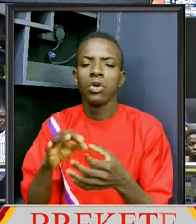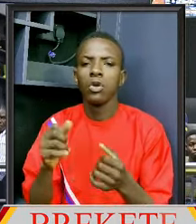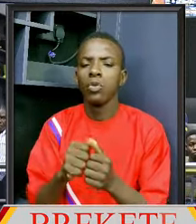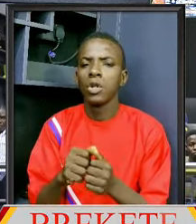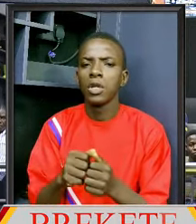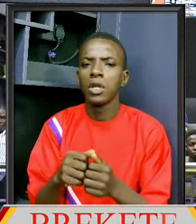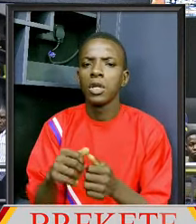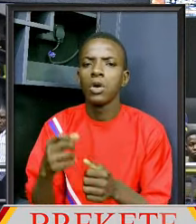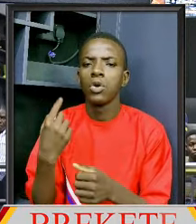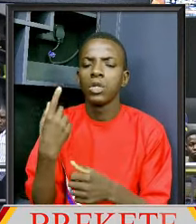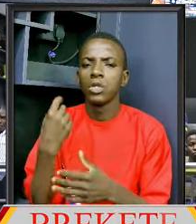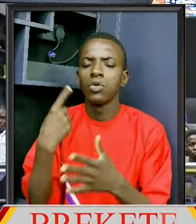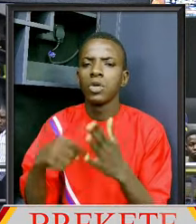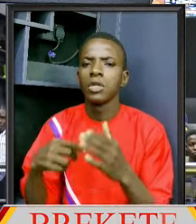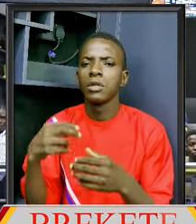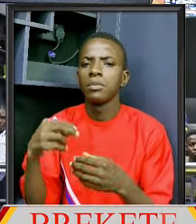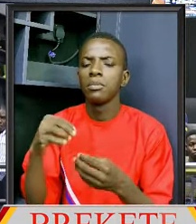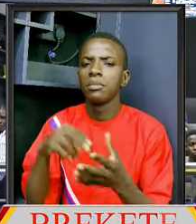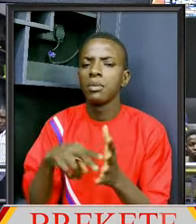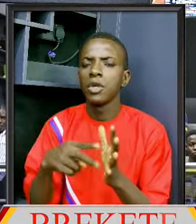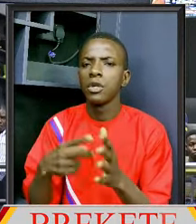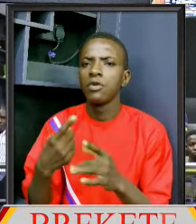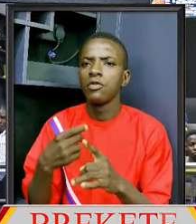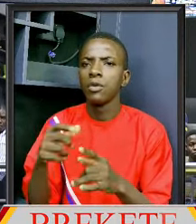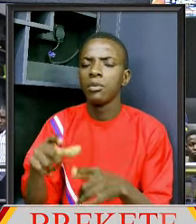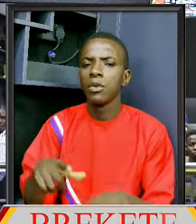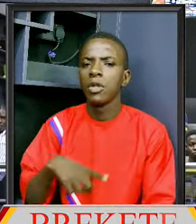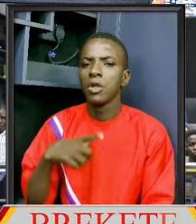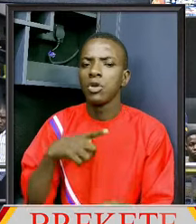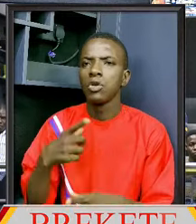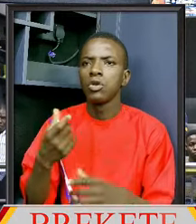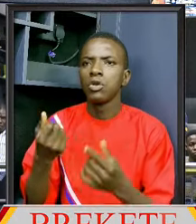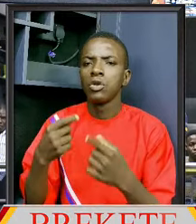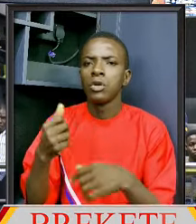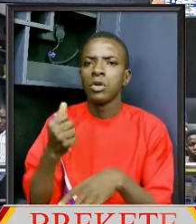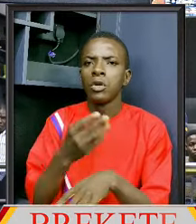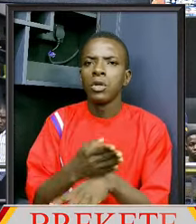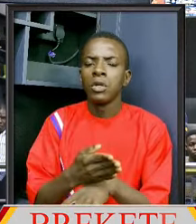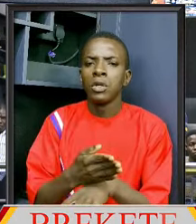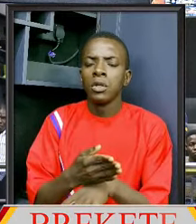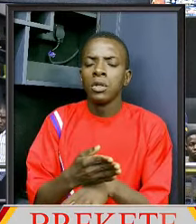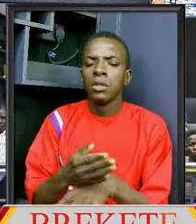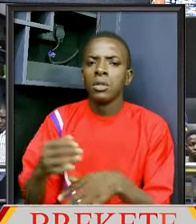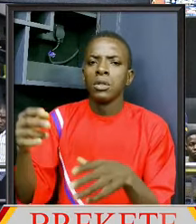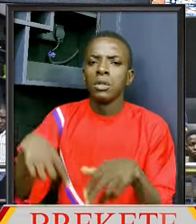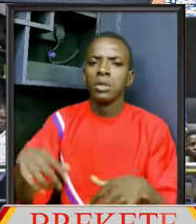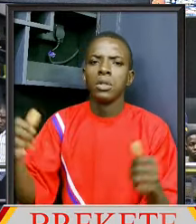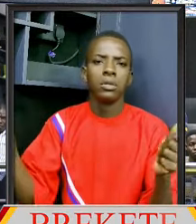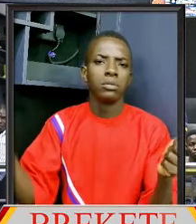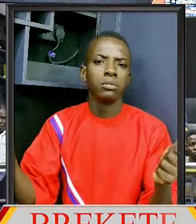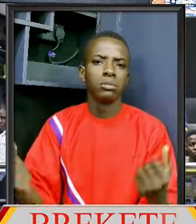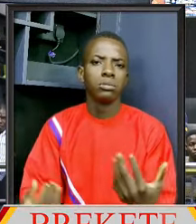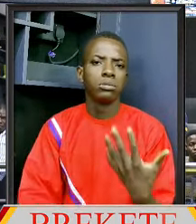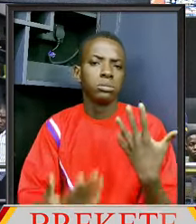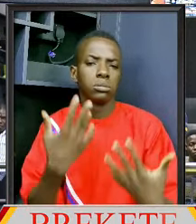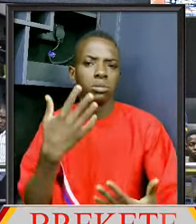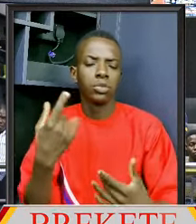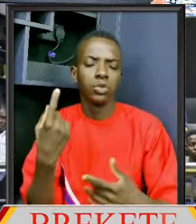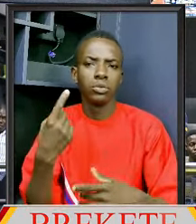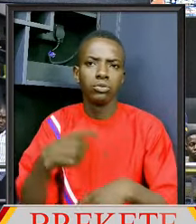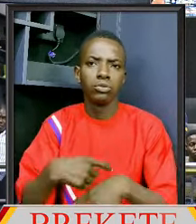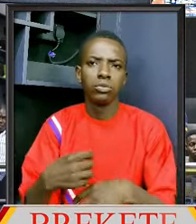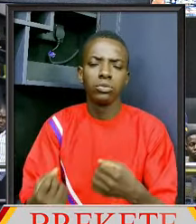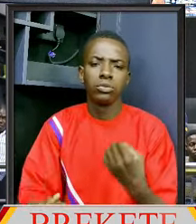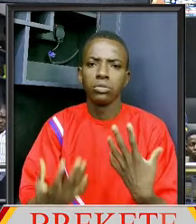them? Understand what it means, say plane load from Lagos, they come Abuja. As it just one land, a crash. Each time it go crash. 1 in 10 go